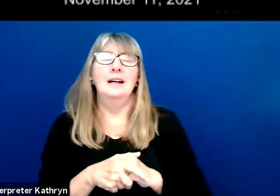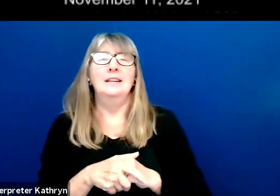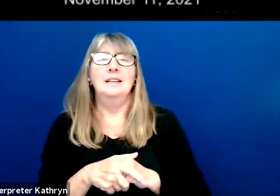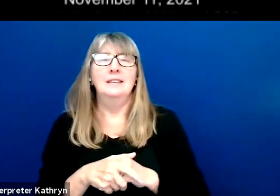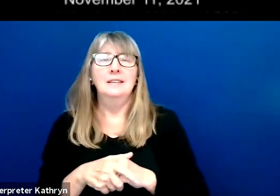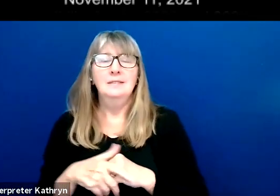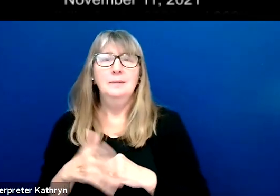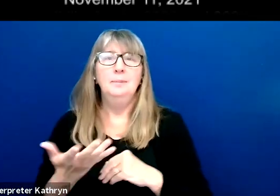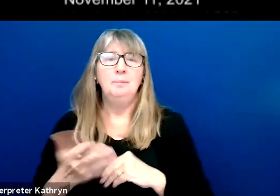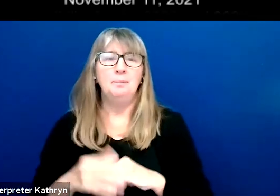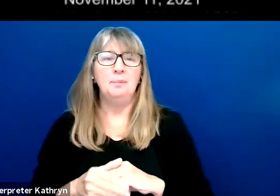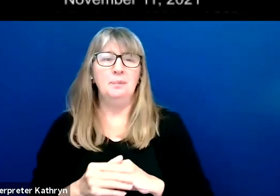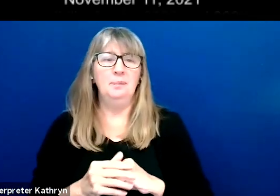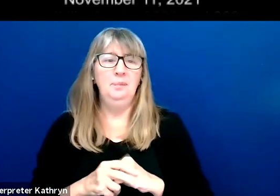So